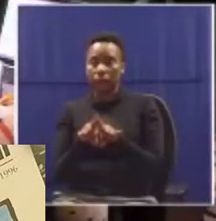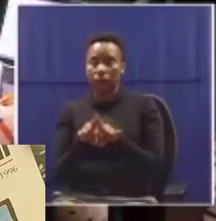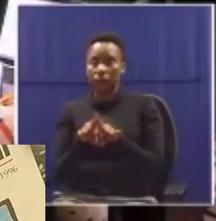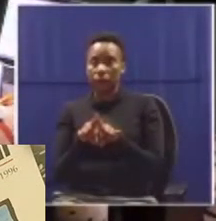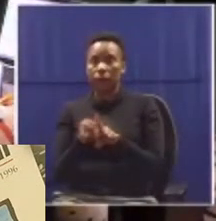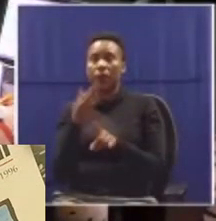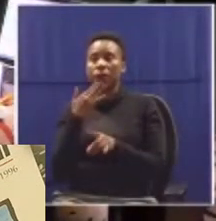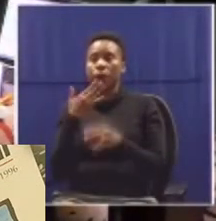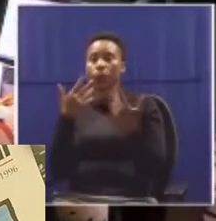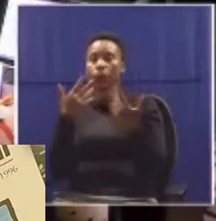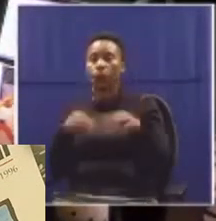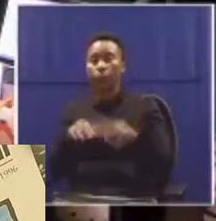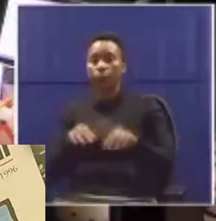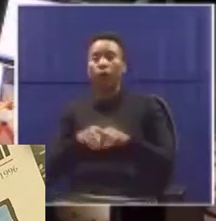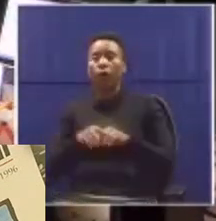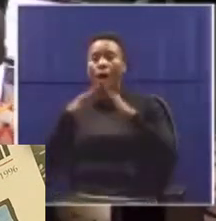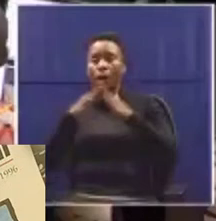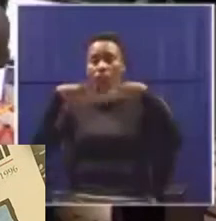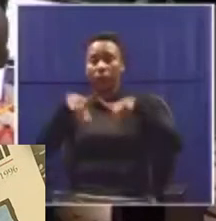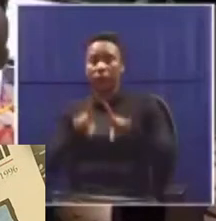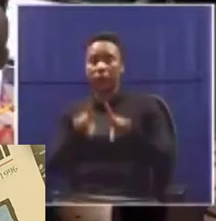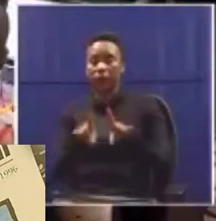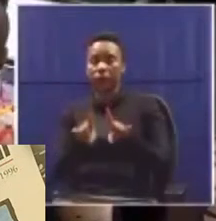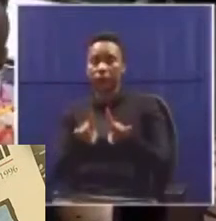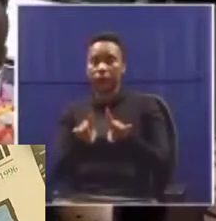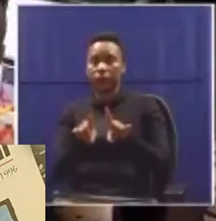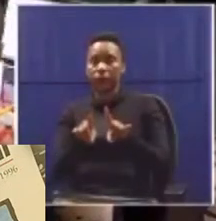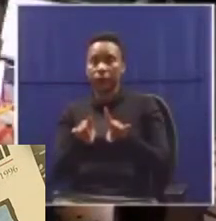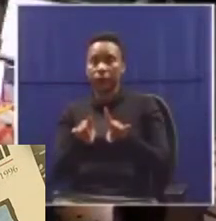thank you very much a hostile person